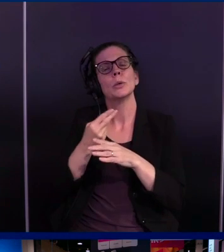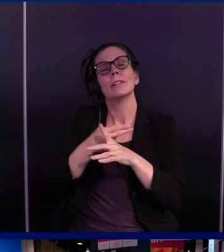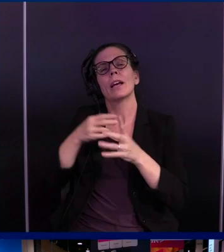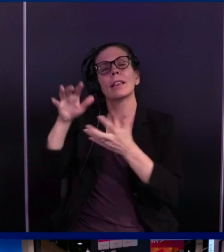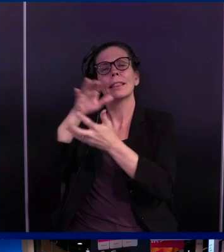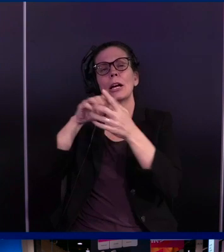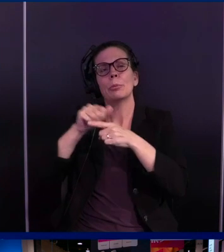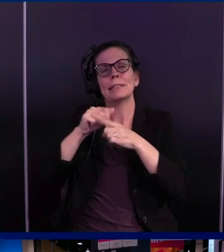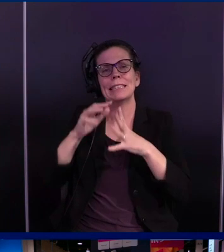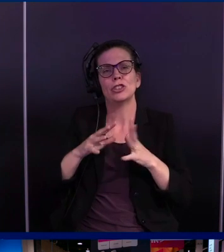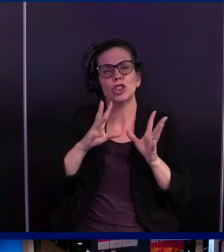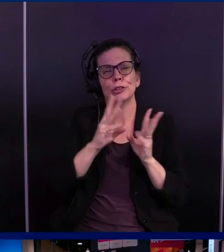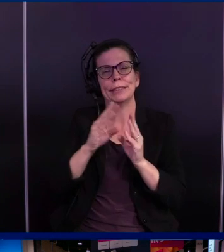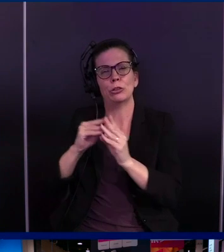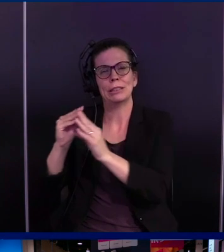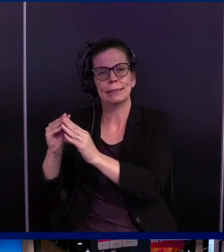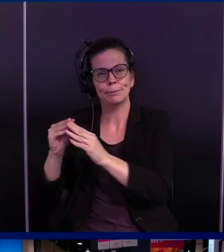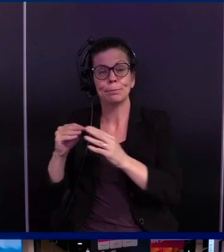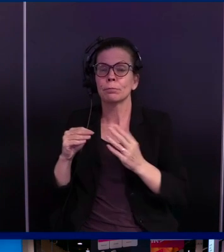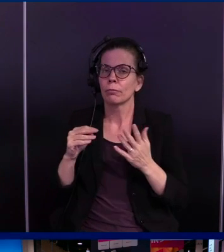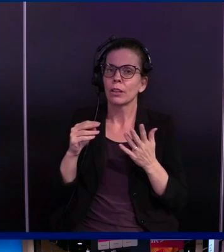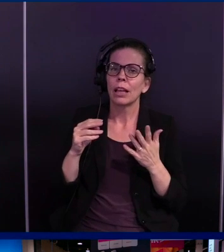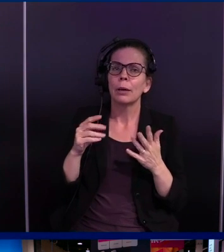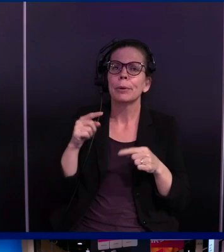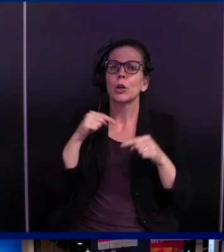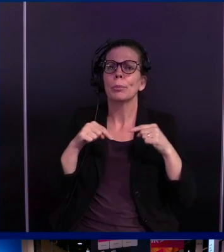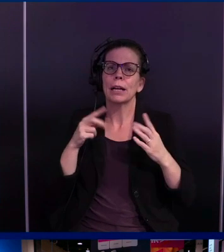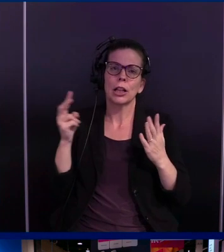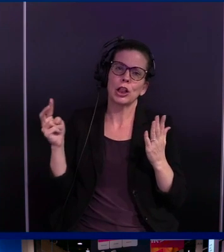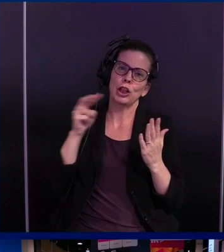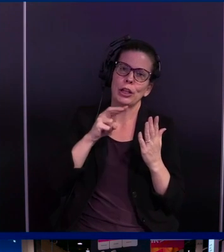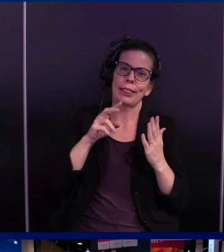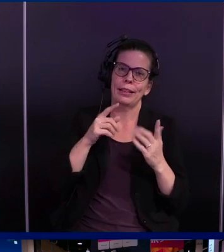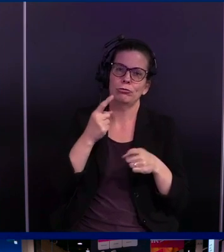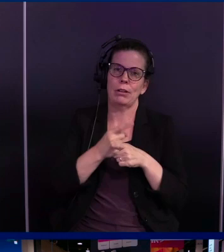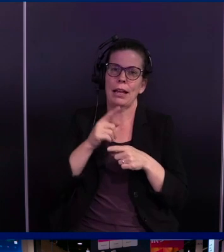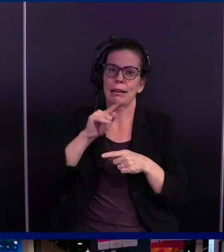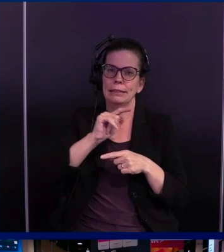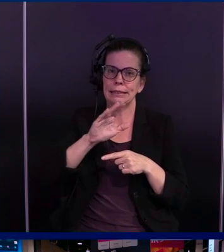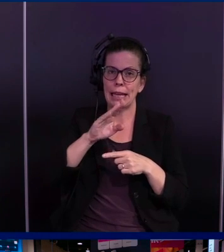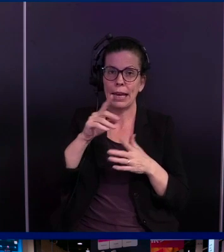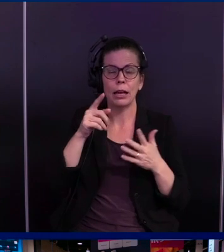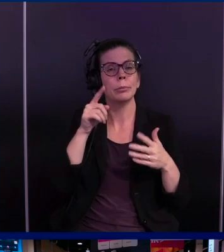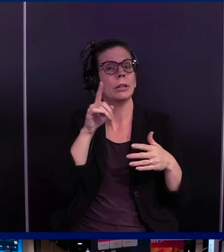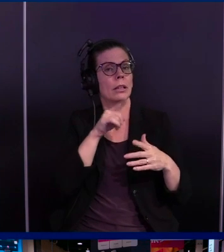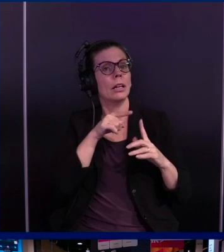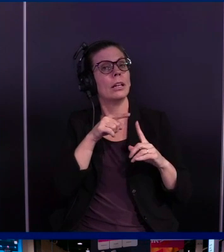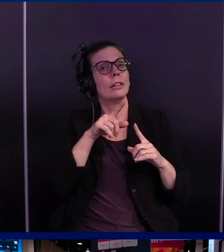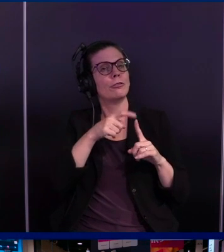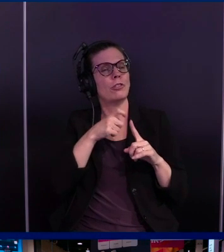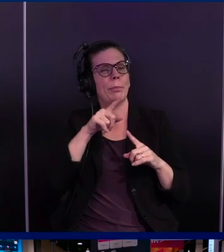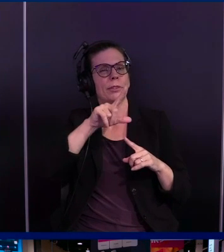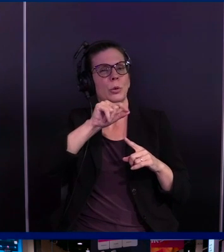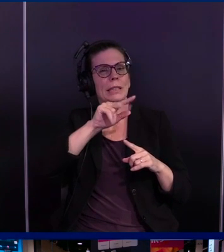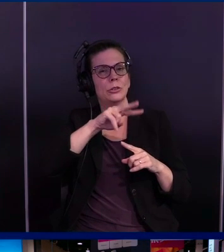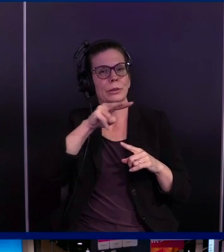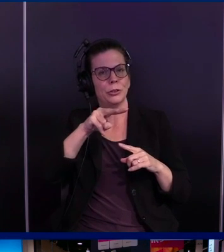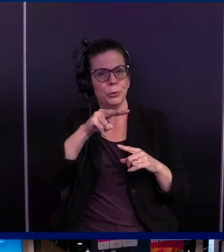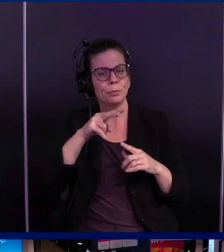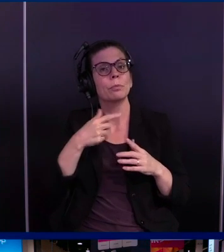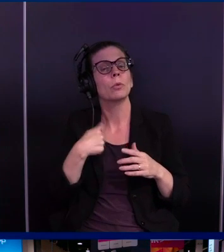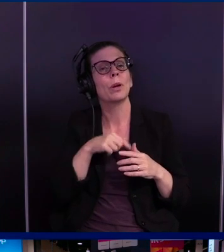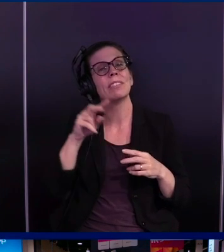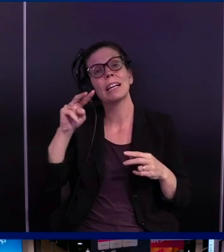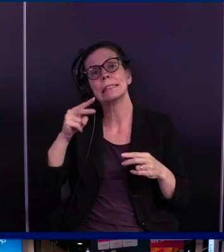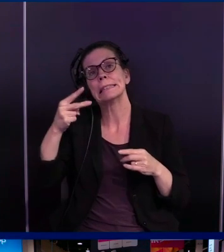Practitioner series. There are, let me go back over to that tab. This is from 2022. We have a